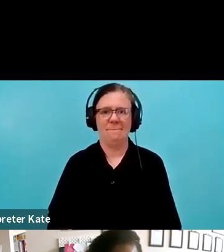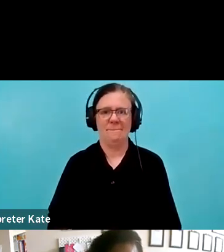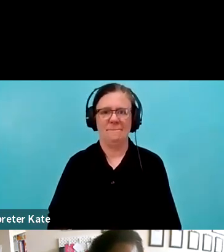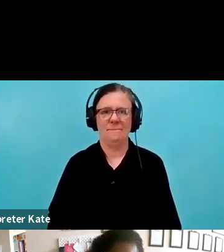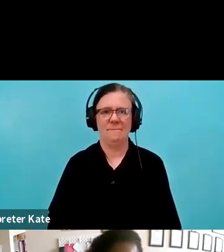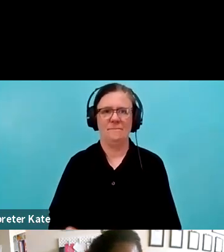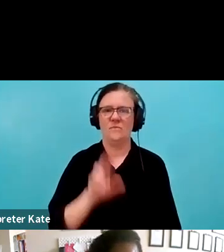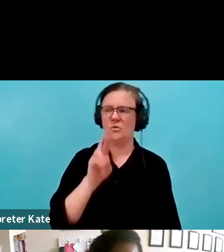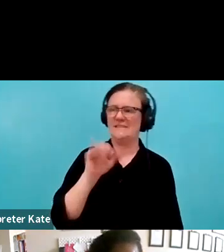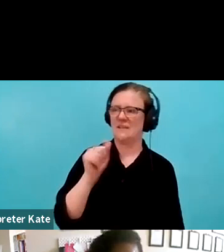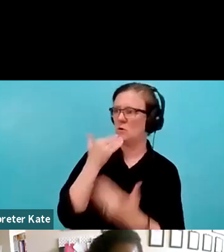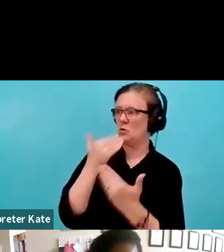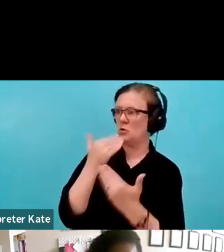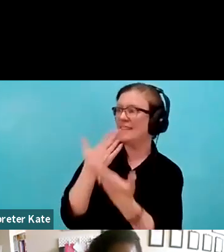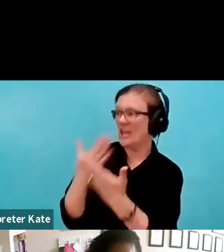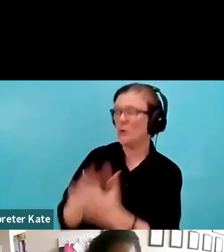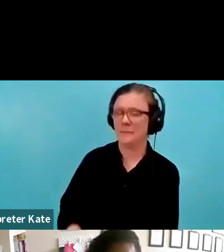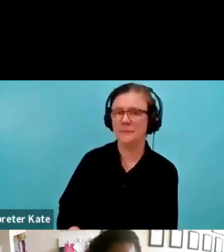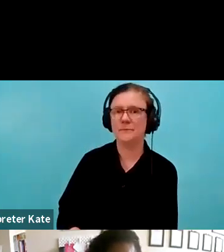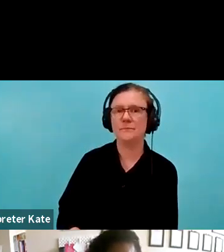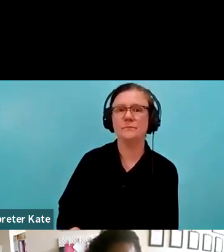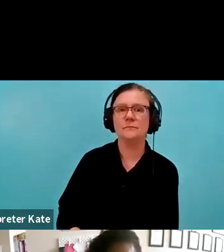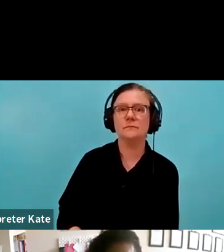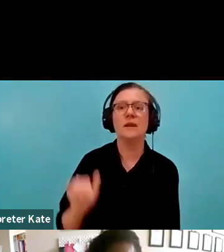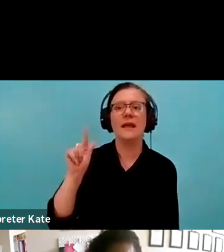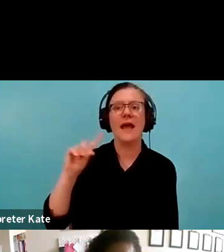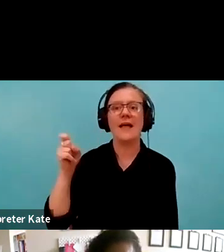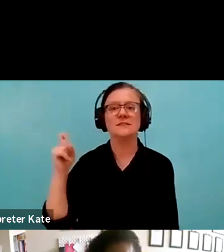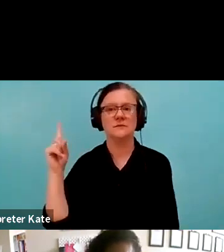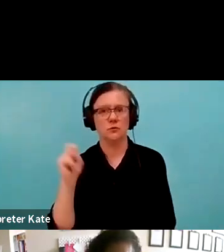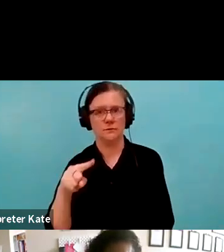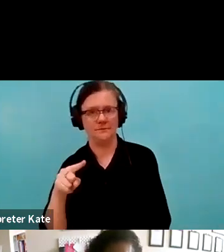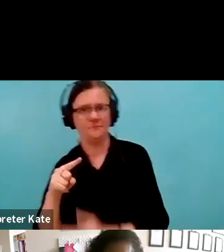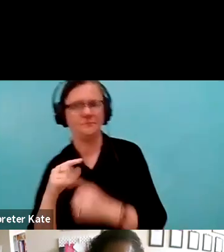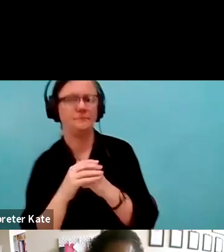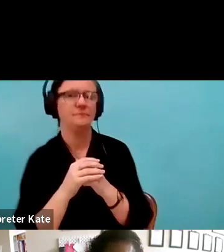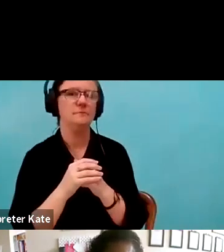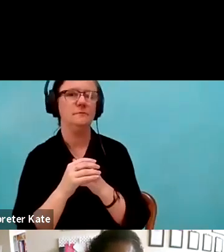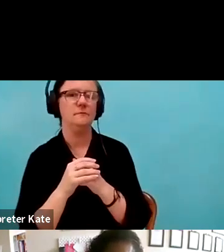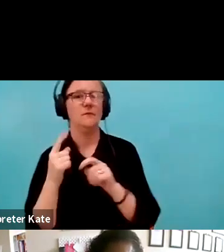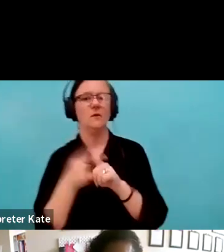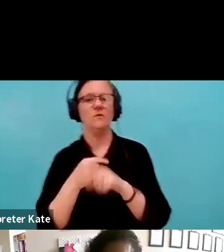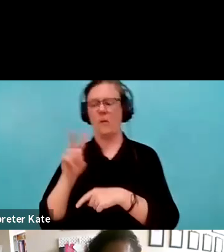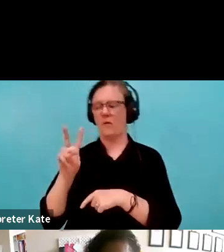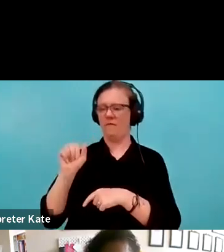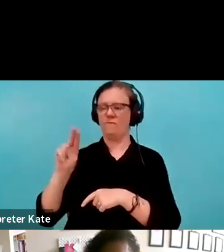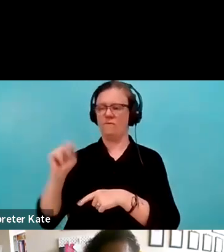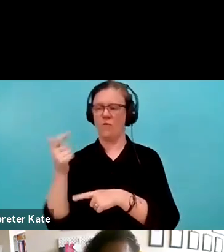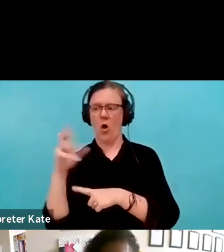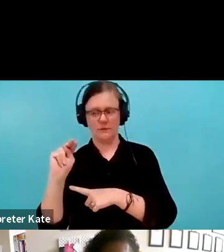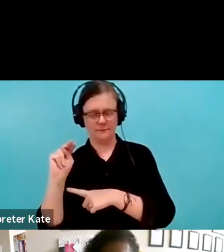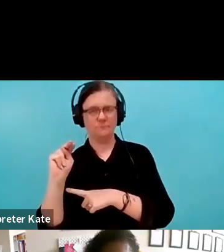Great. Thank you. Another question is from Vaughn. So throughout Crip